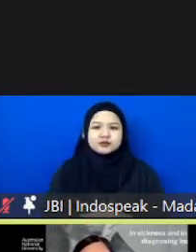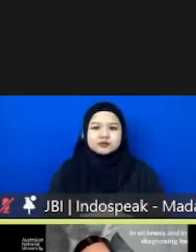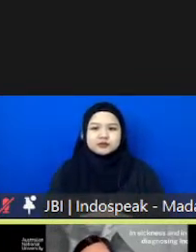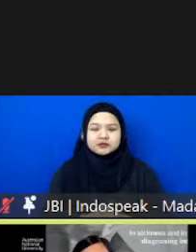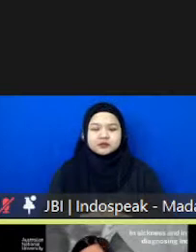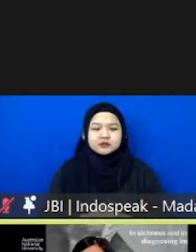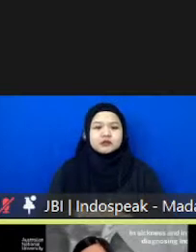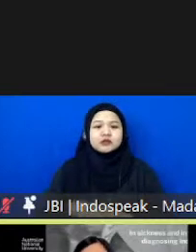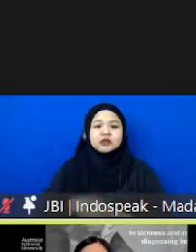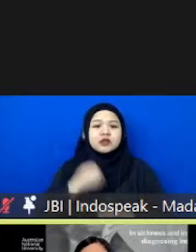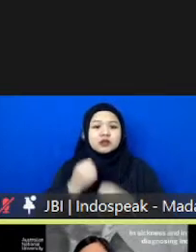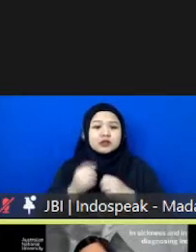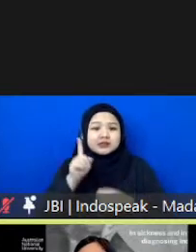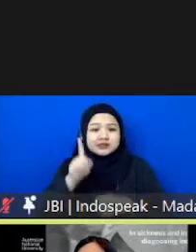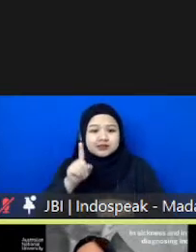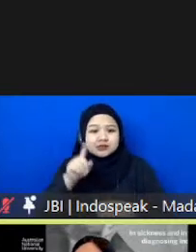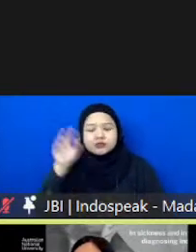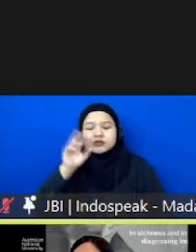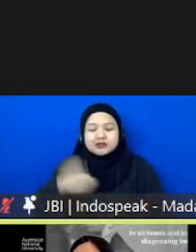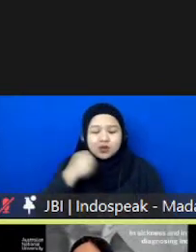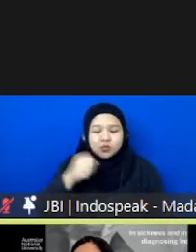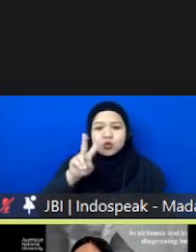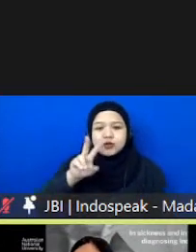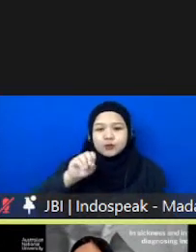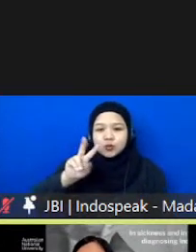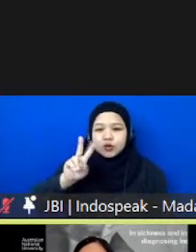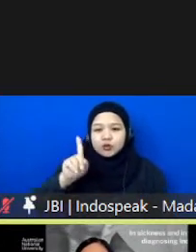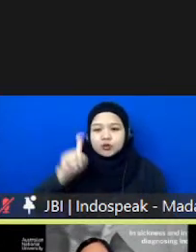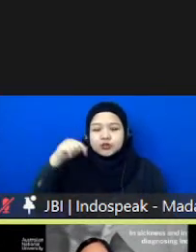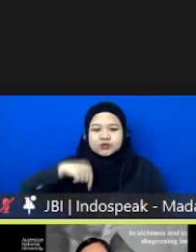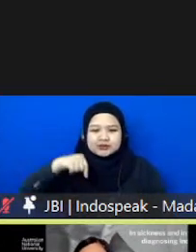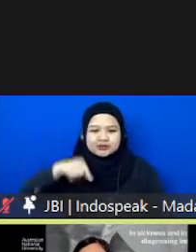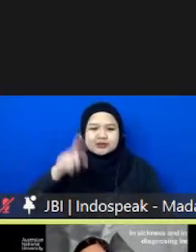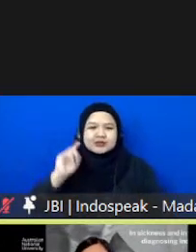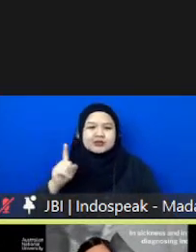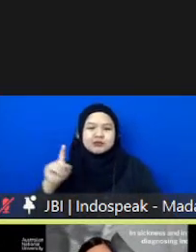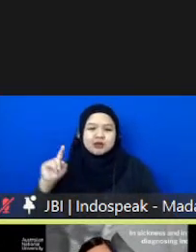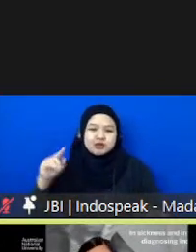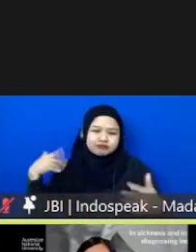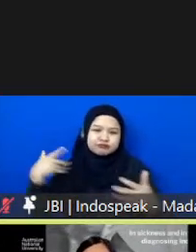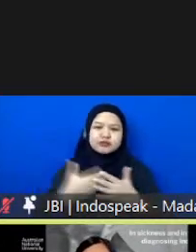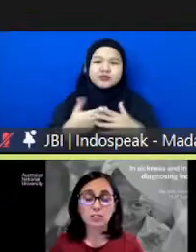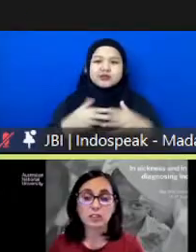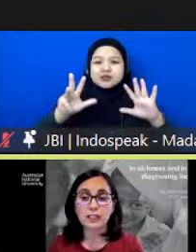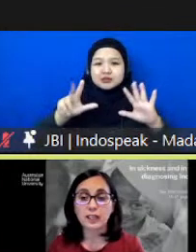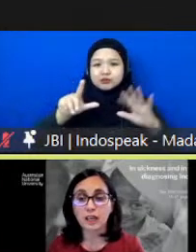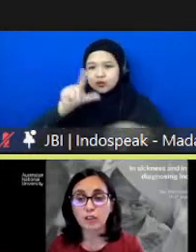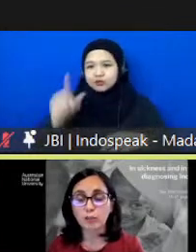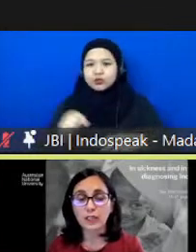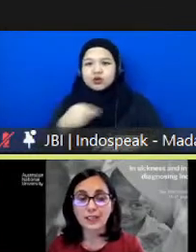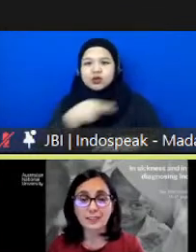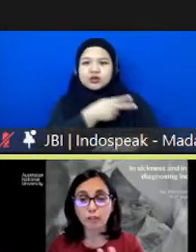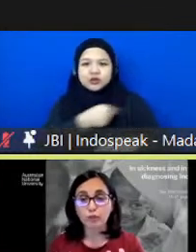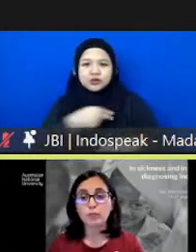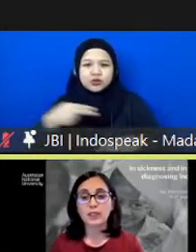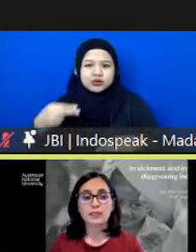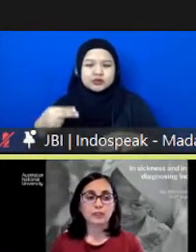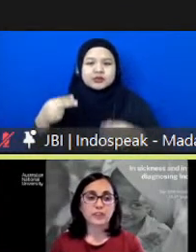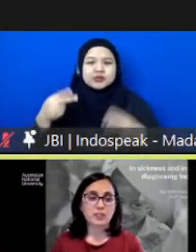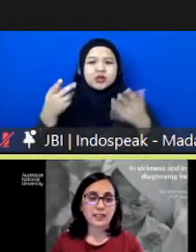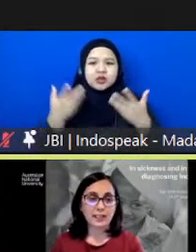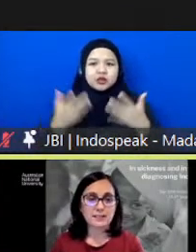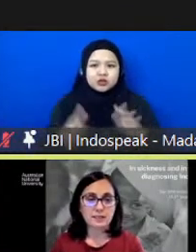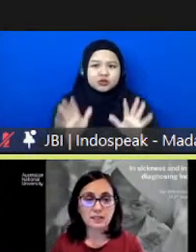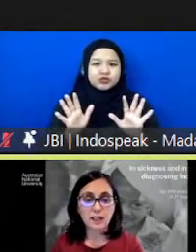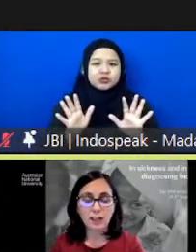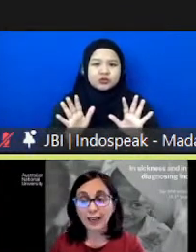2021, this year, has been so different because in 9 months, Indonesia actually accumulated 3 million